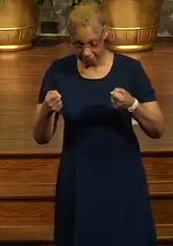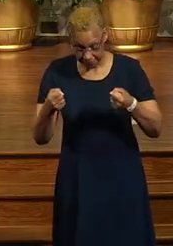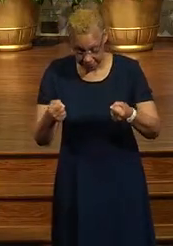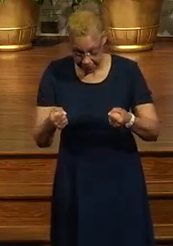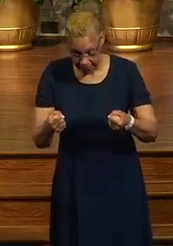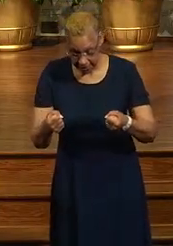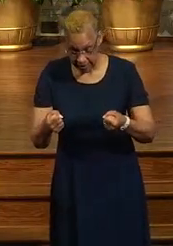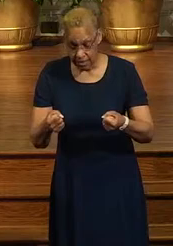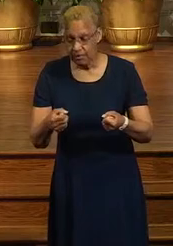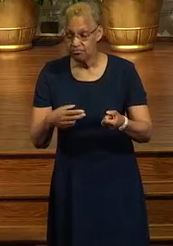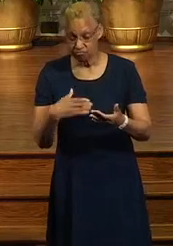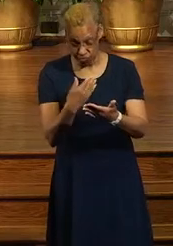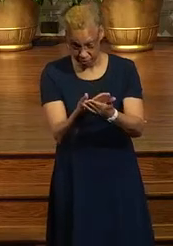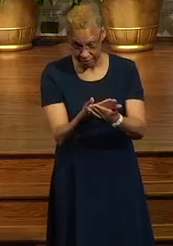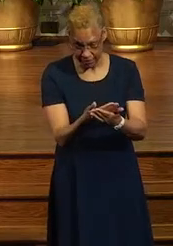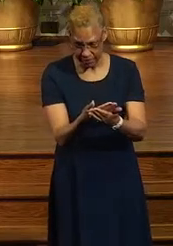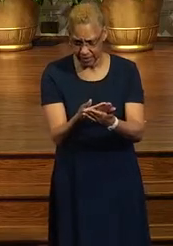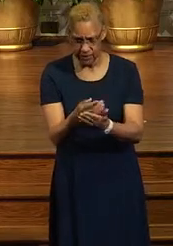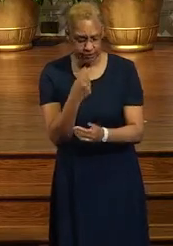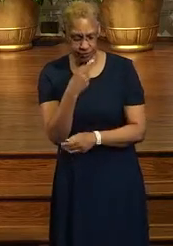we were told